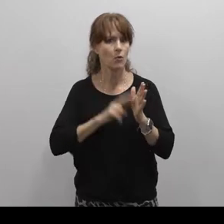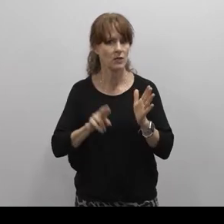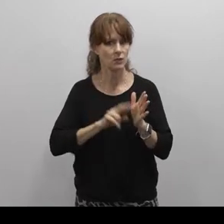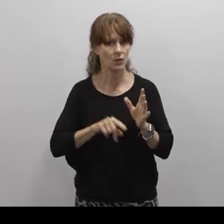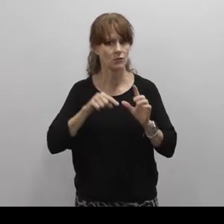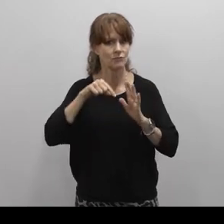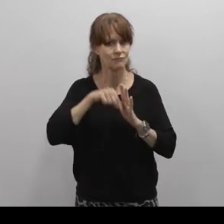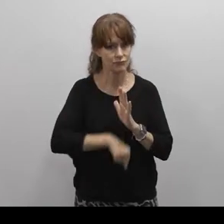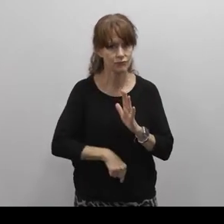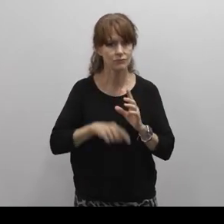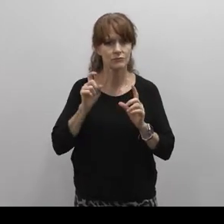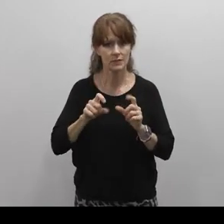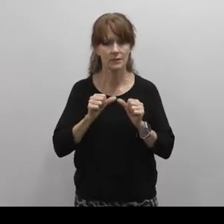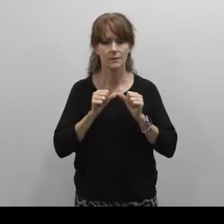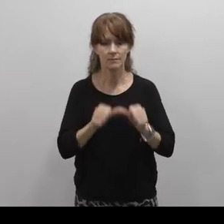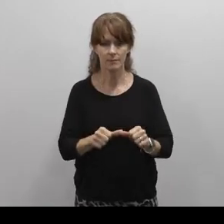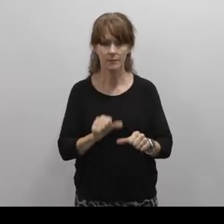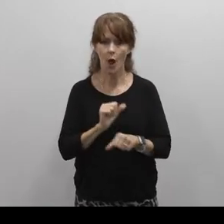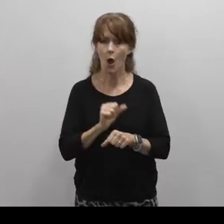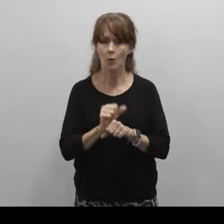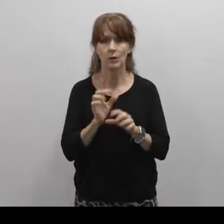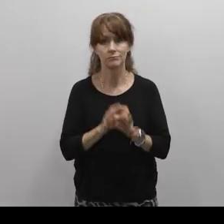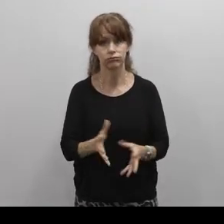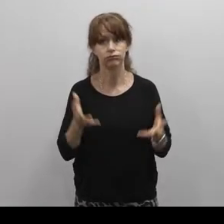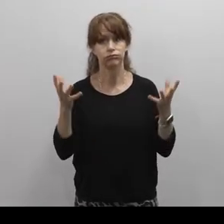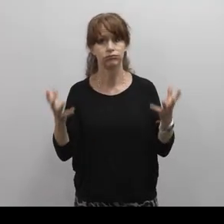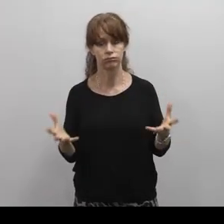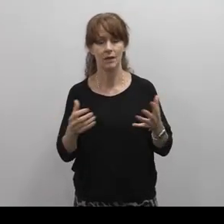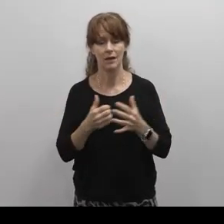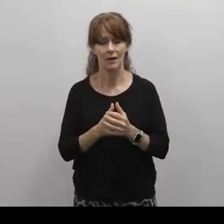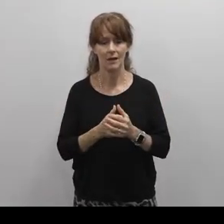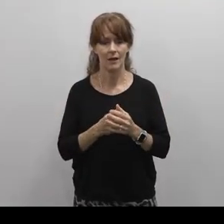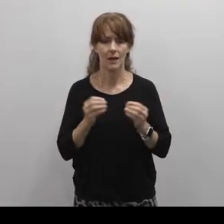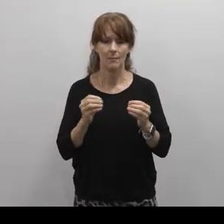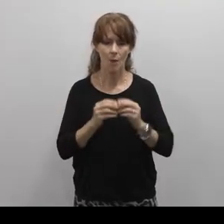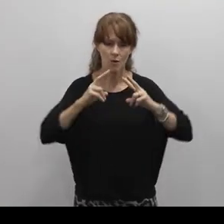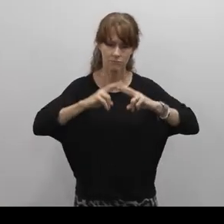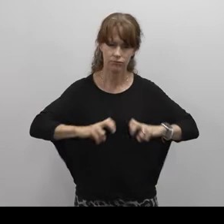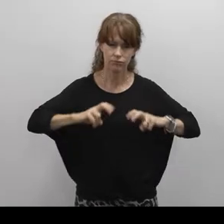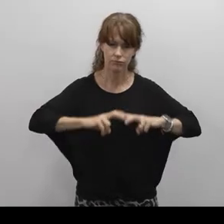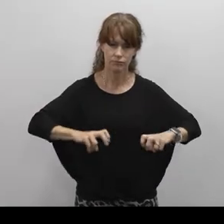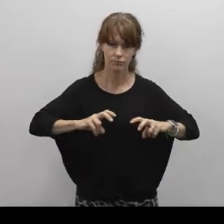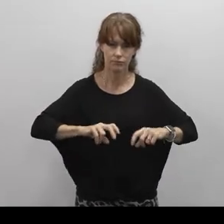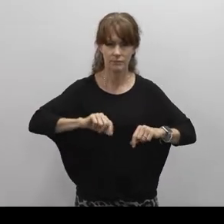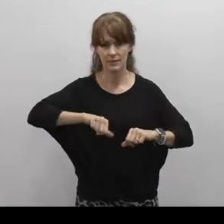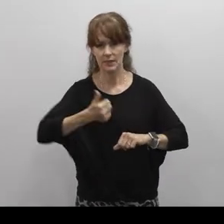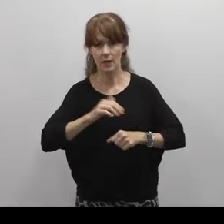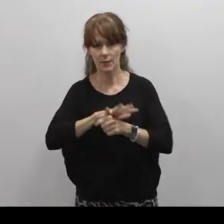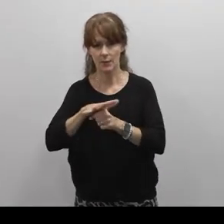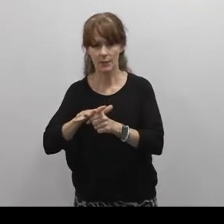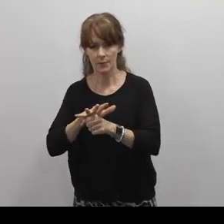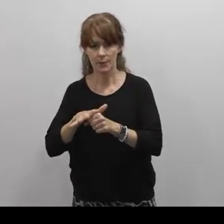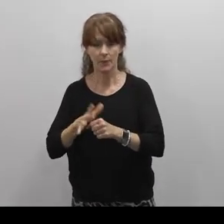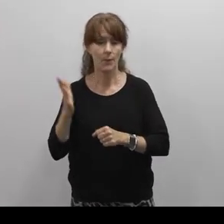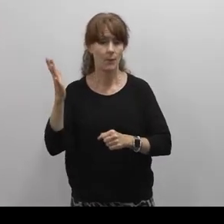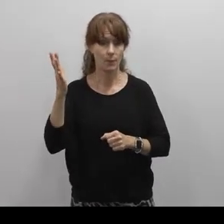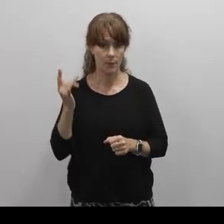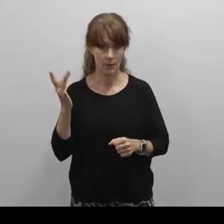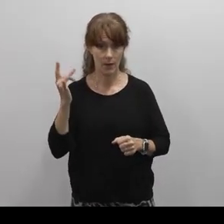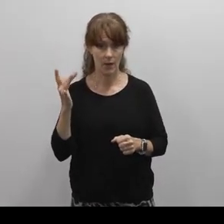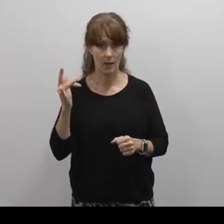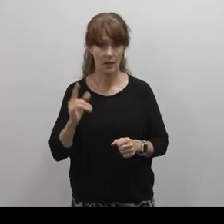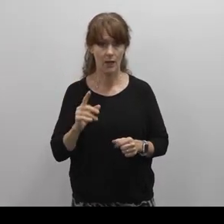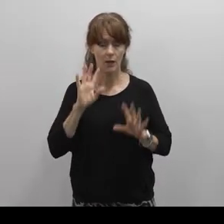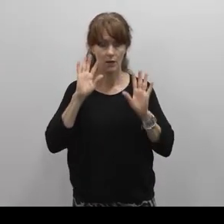do. So we have our work cut out for us in terms of really taking a deeper dive into these other sections, because again,